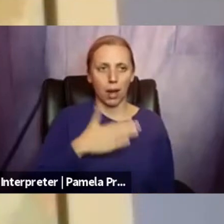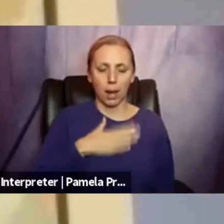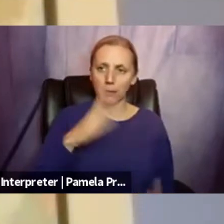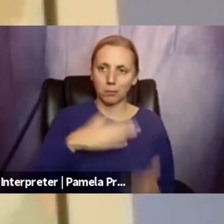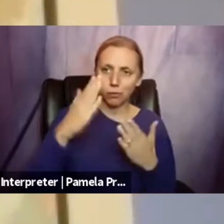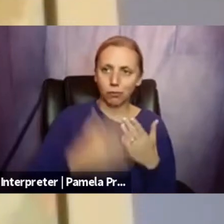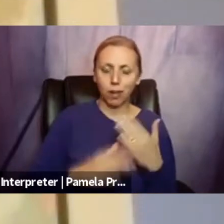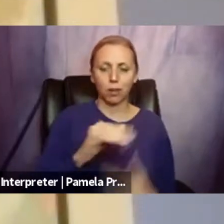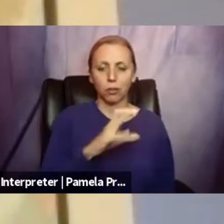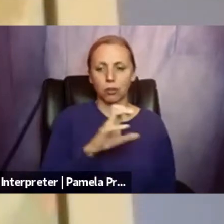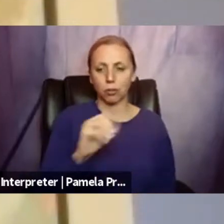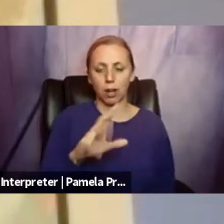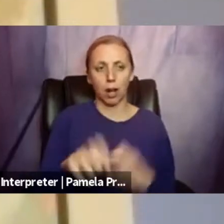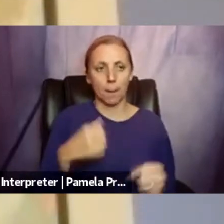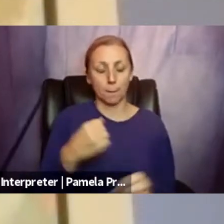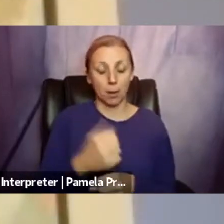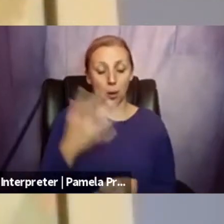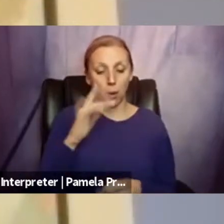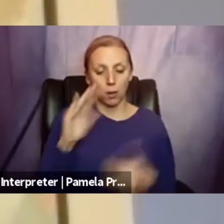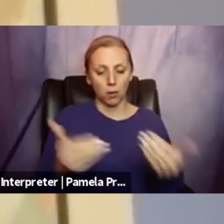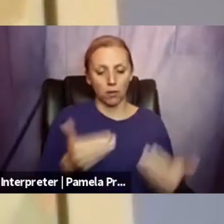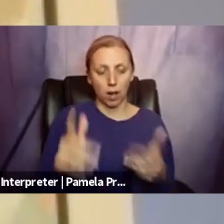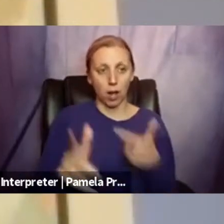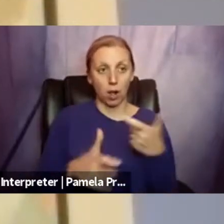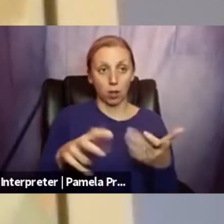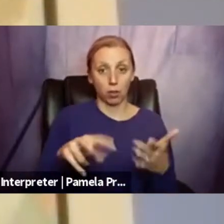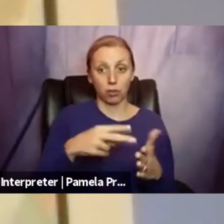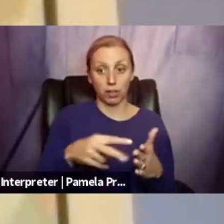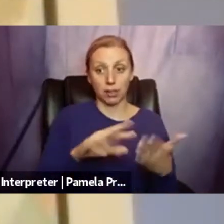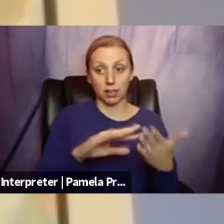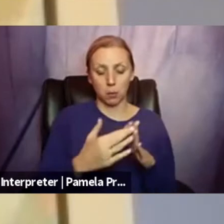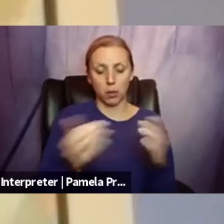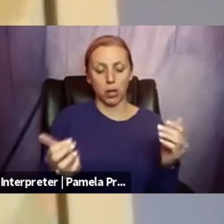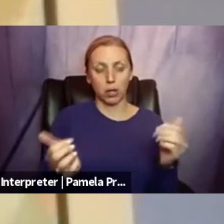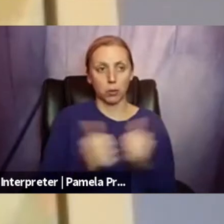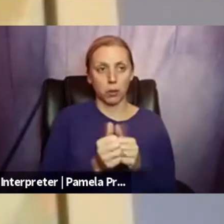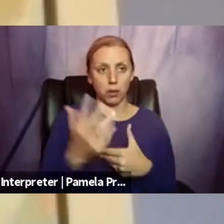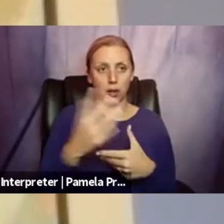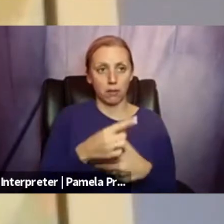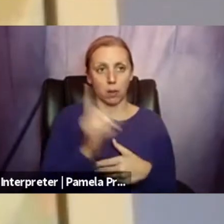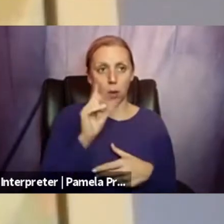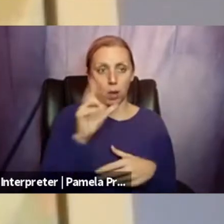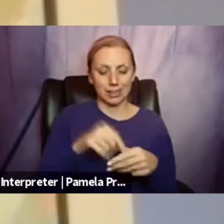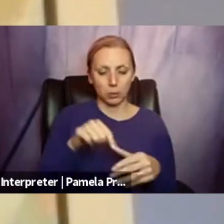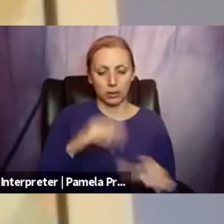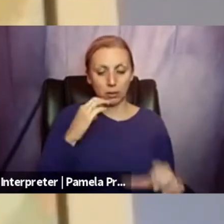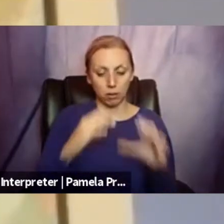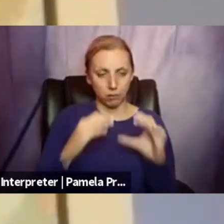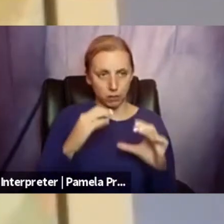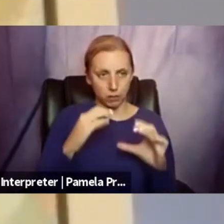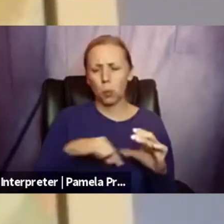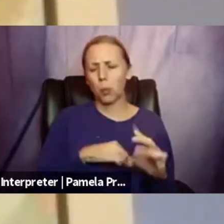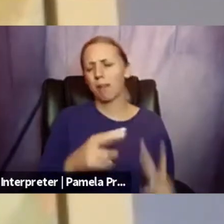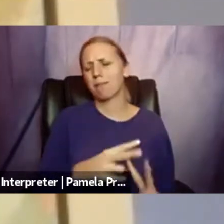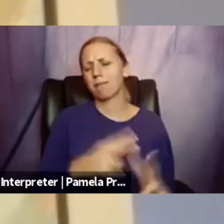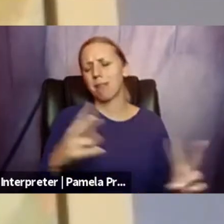session to invite our larger dance community together and invite you into this conversation. We are incredibly excited